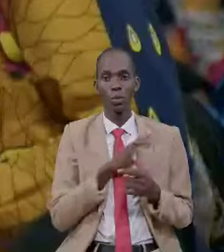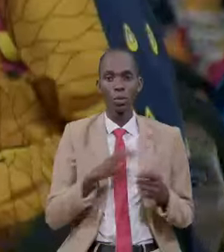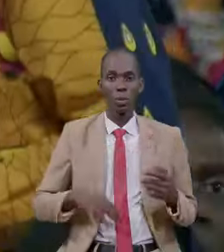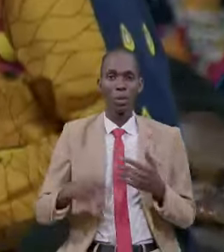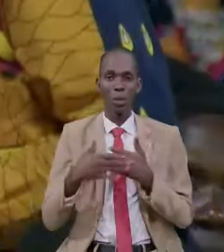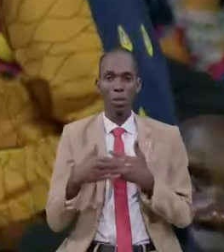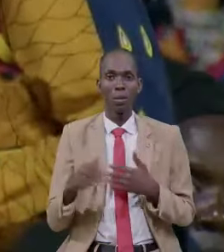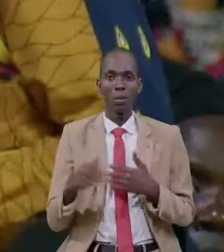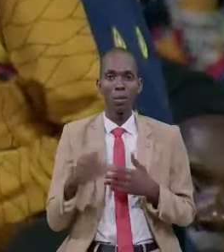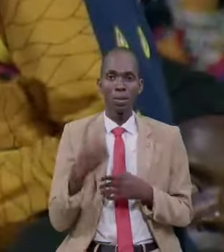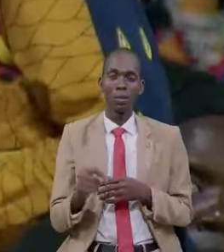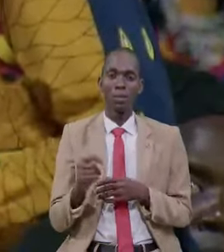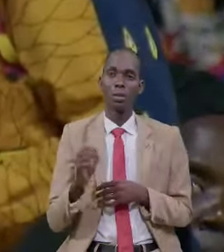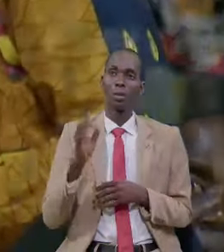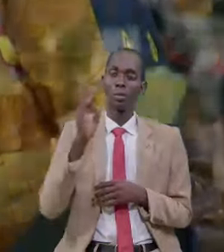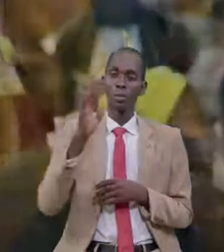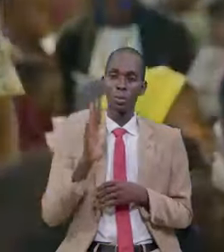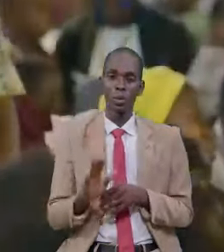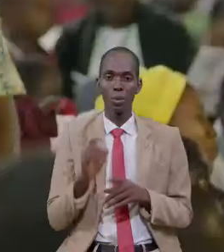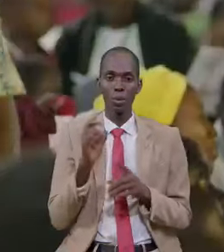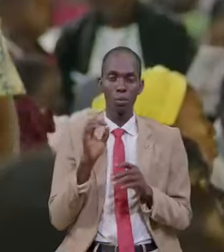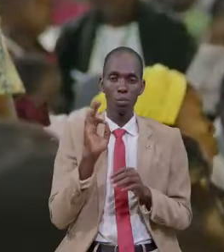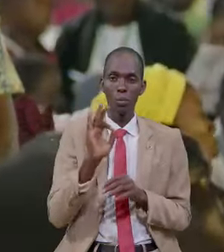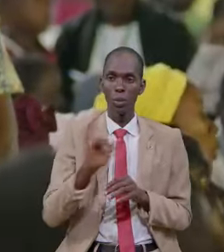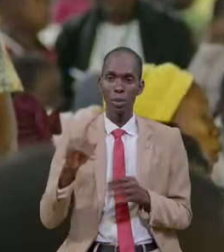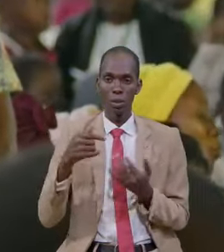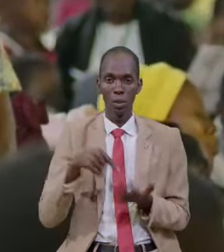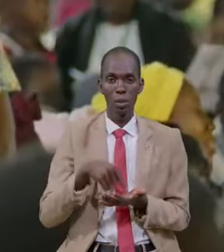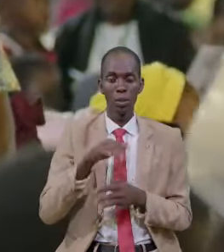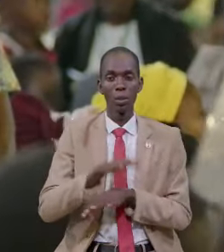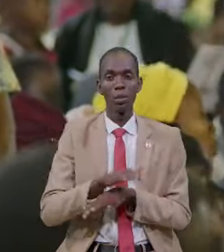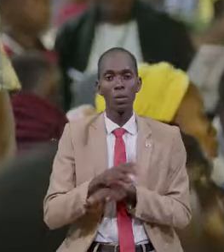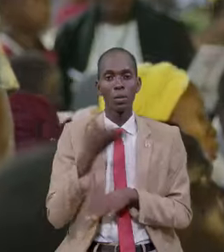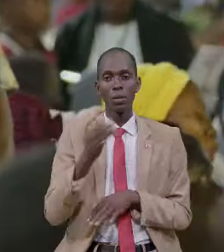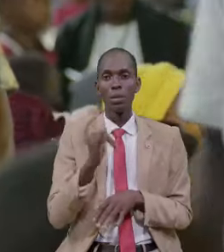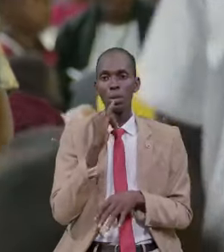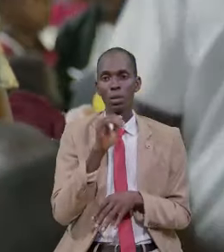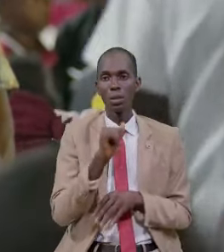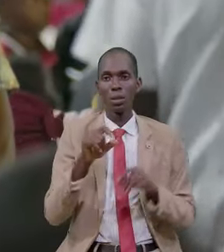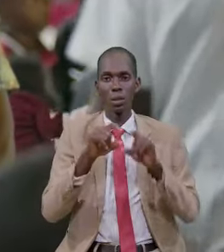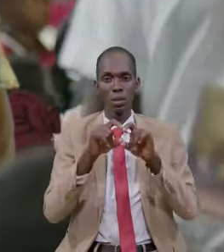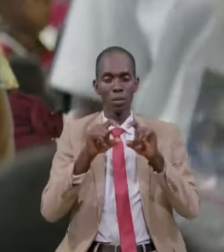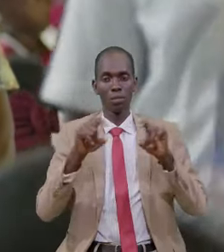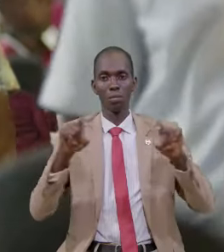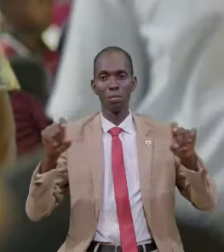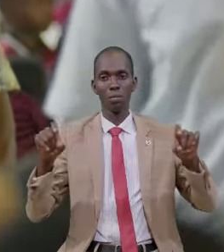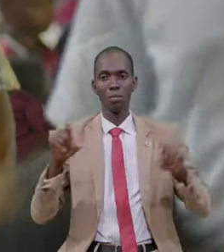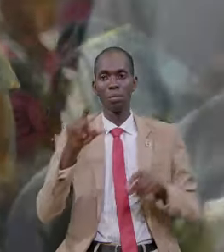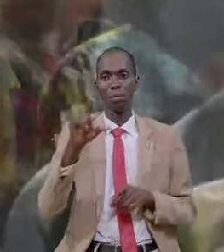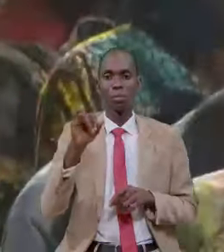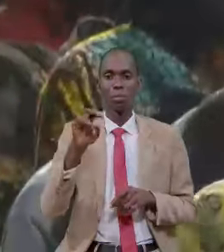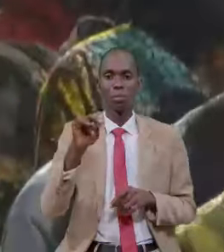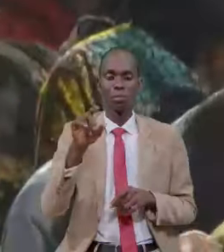message this evening, there is a link just below your player.